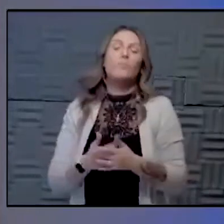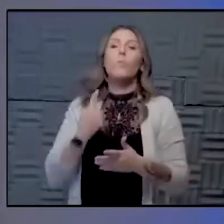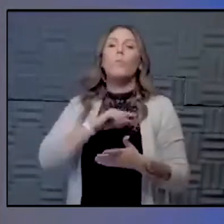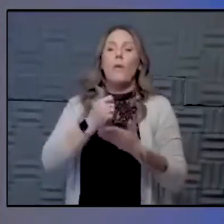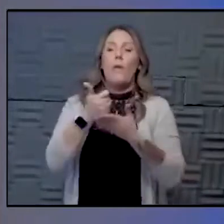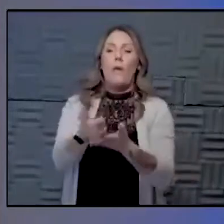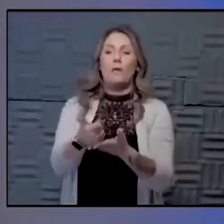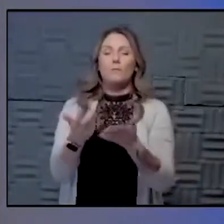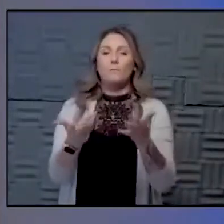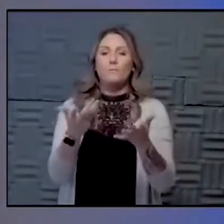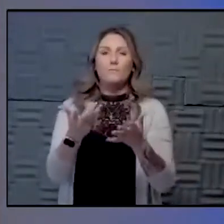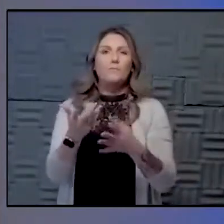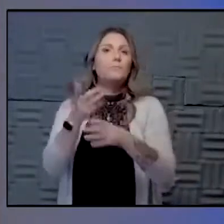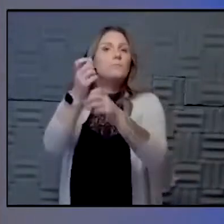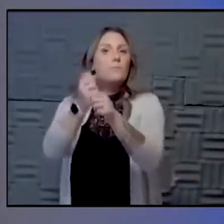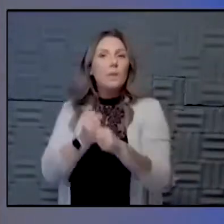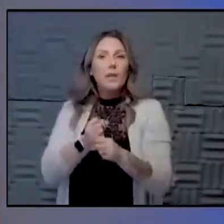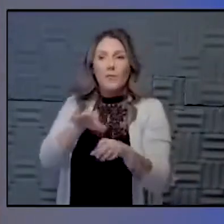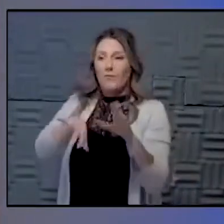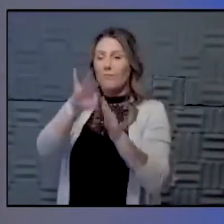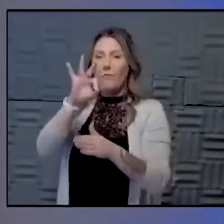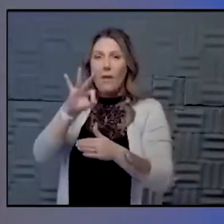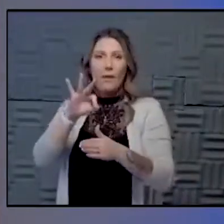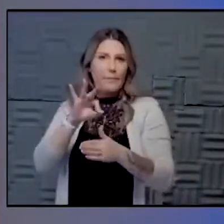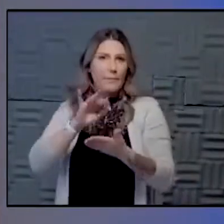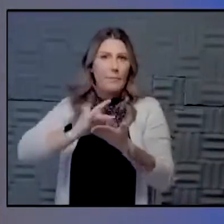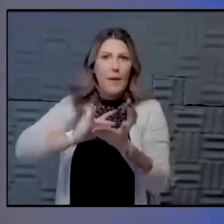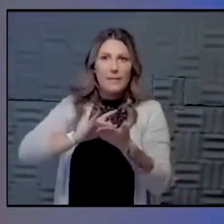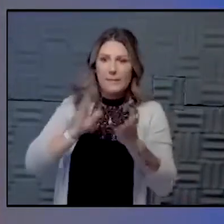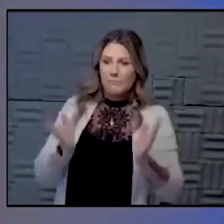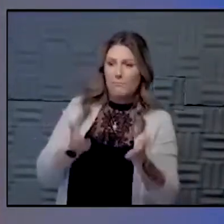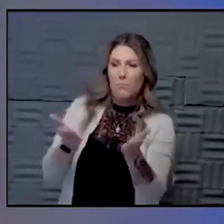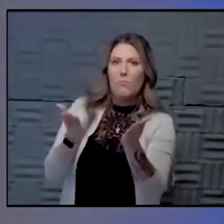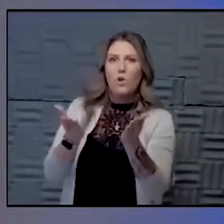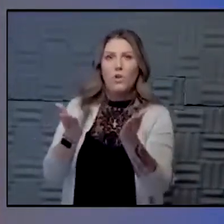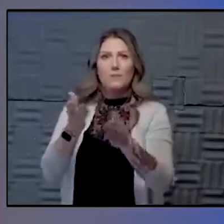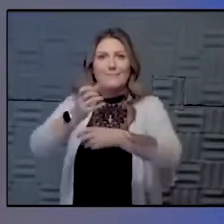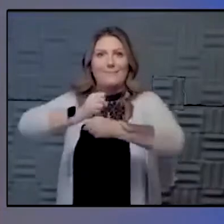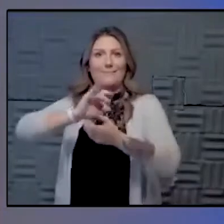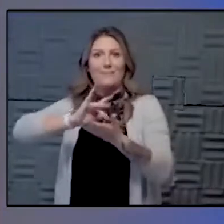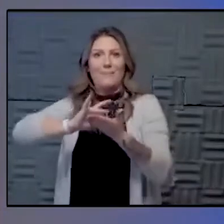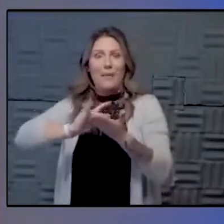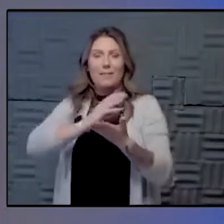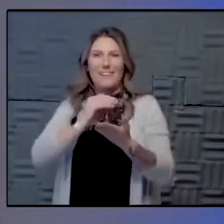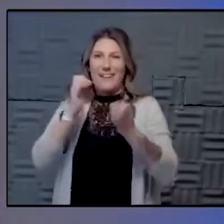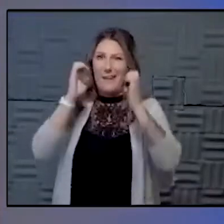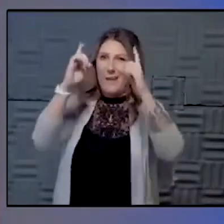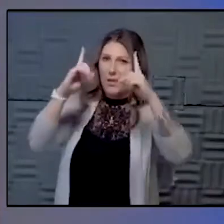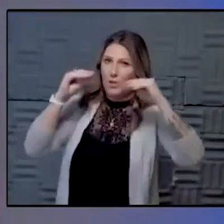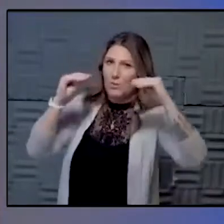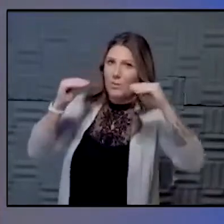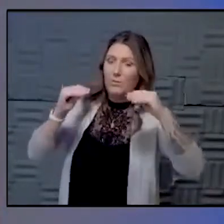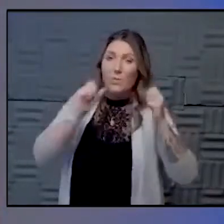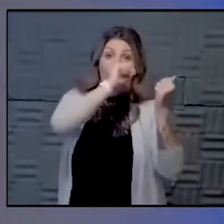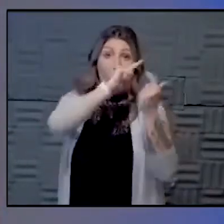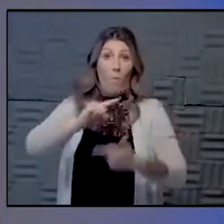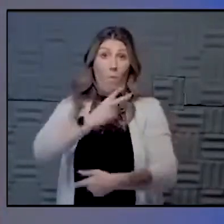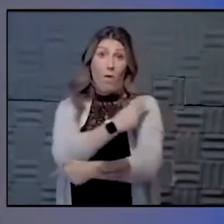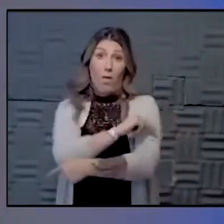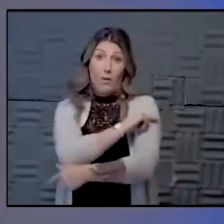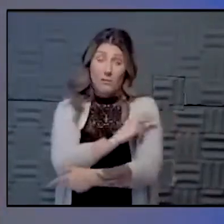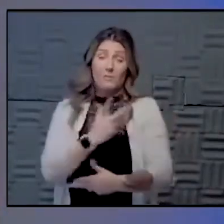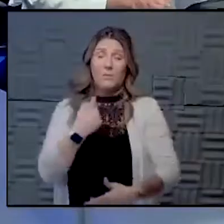them get the medication, encourage them to get the medication, and provide them education. And so we would want all hospitals to be prepared to do